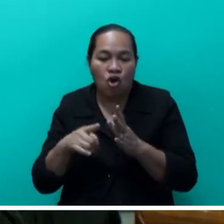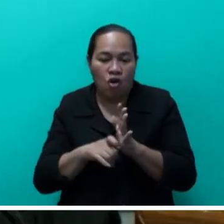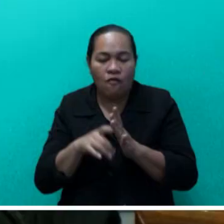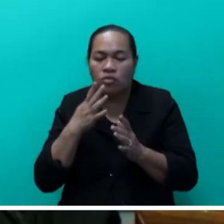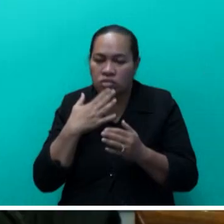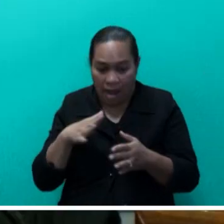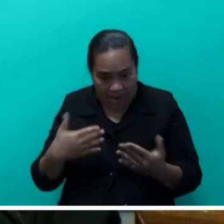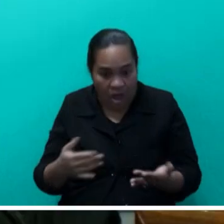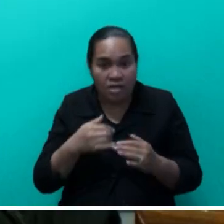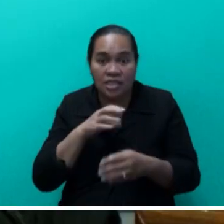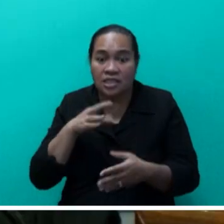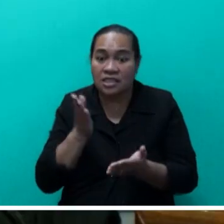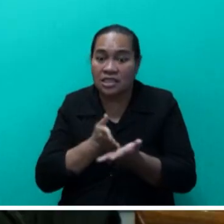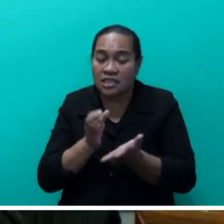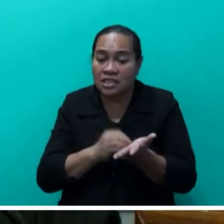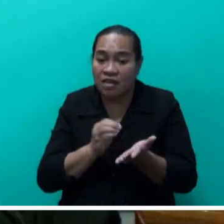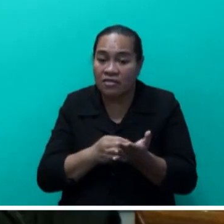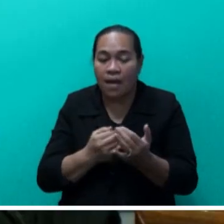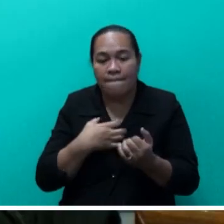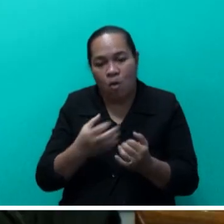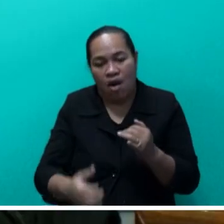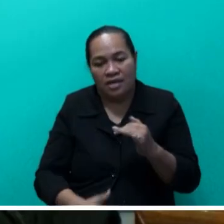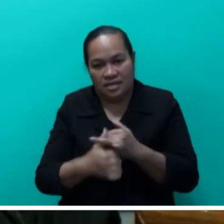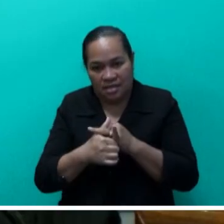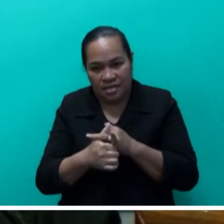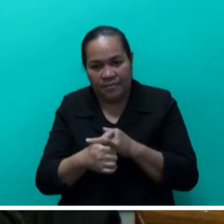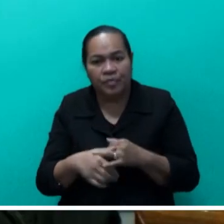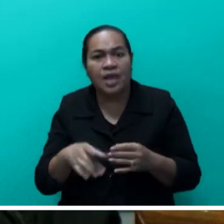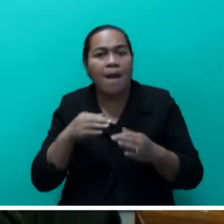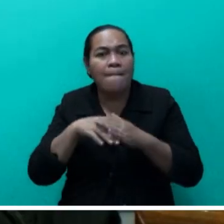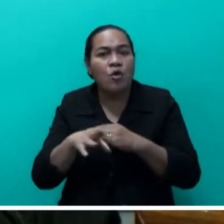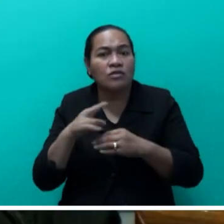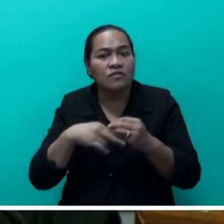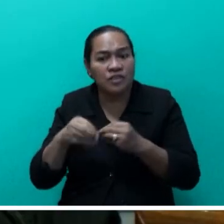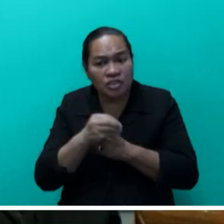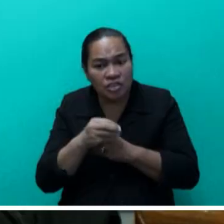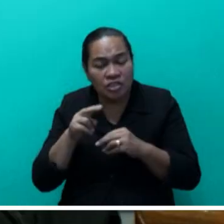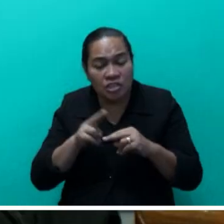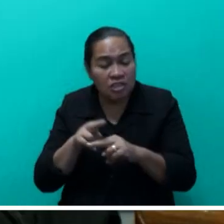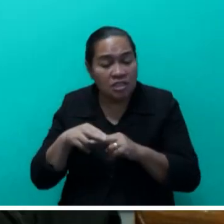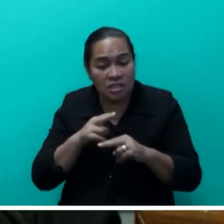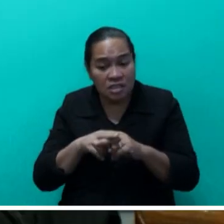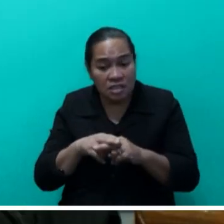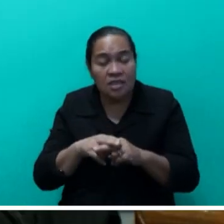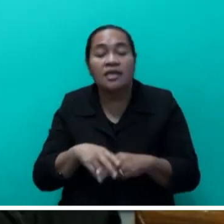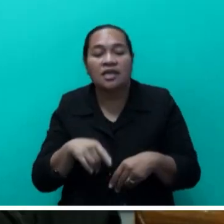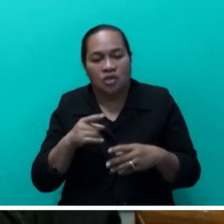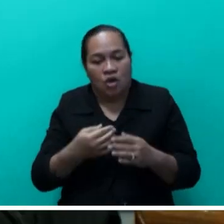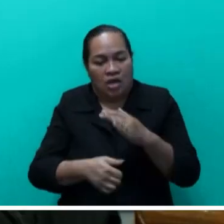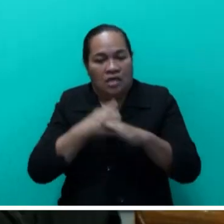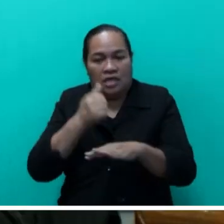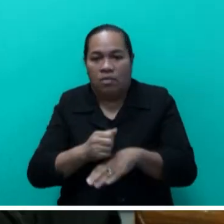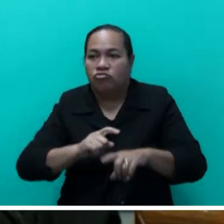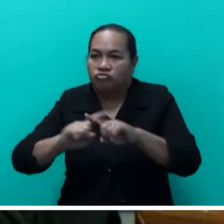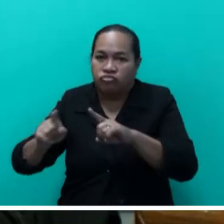accessible. Additionally, in partnership with Post Fiji, we have expanded BDM service to 20 post offices across the country,